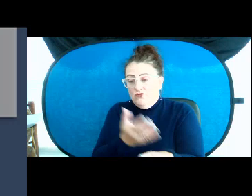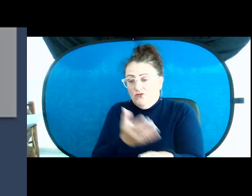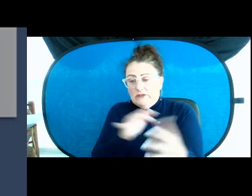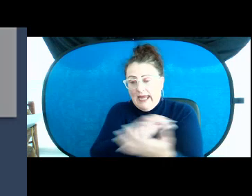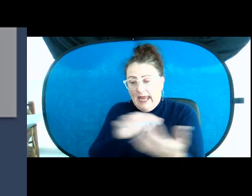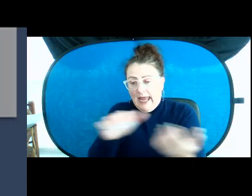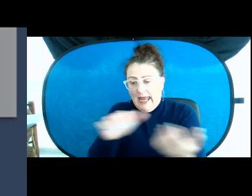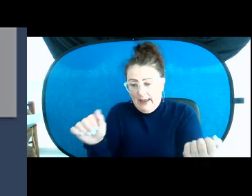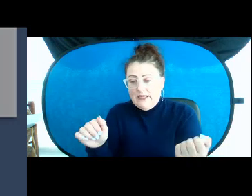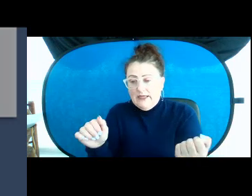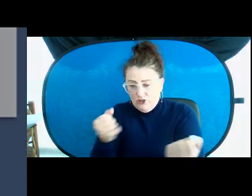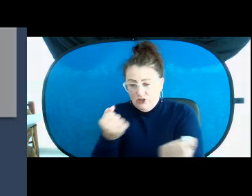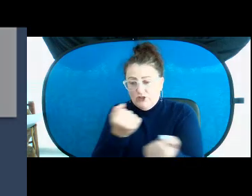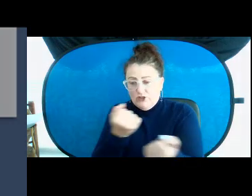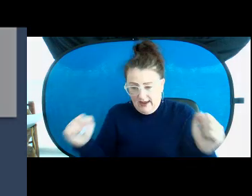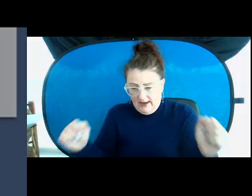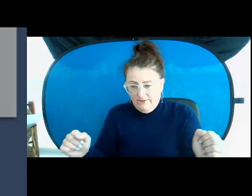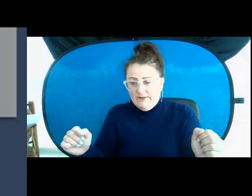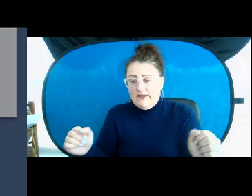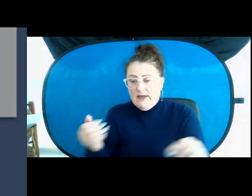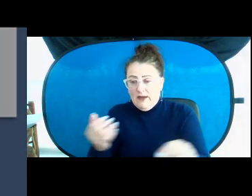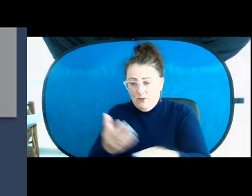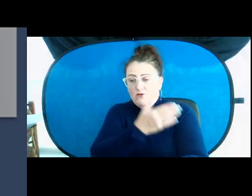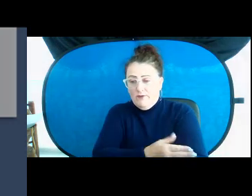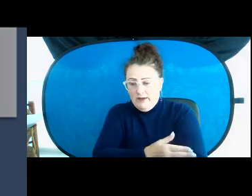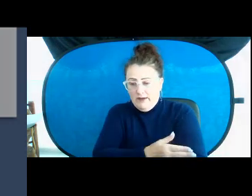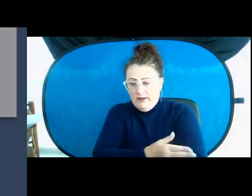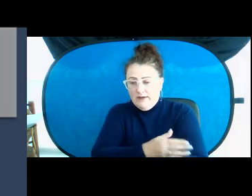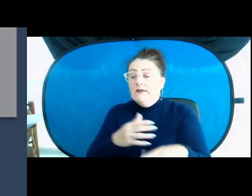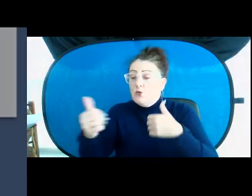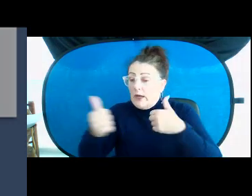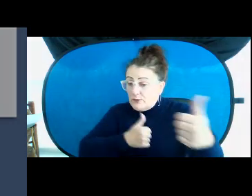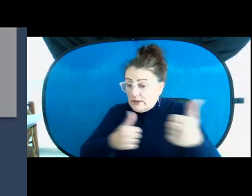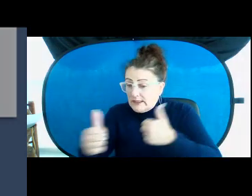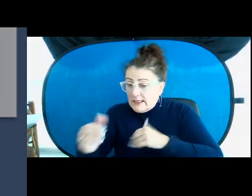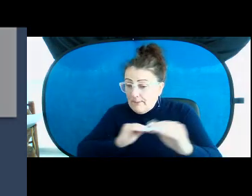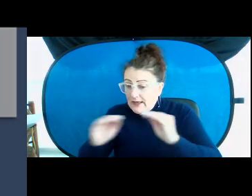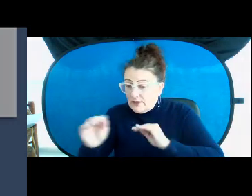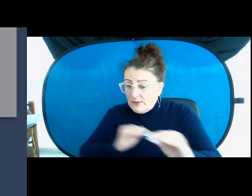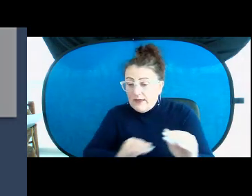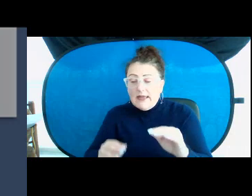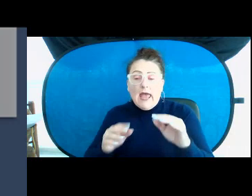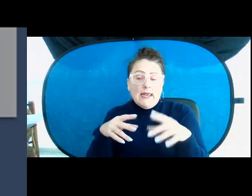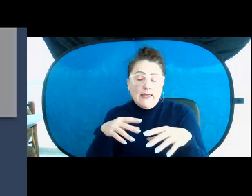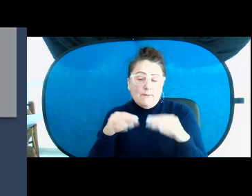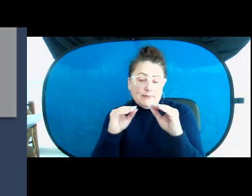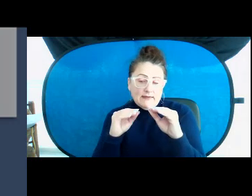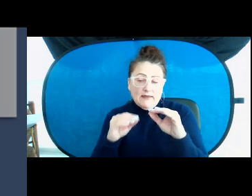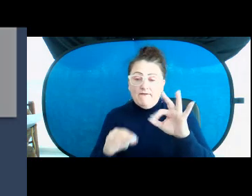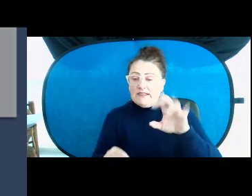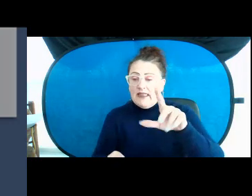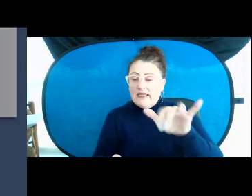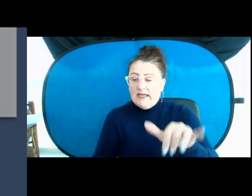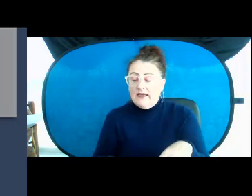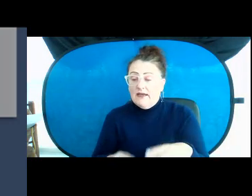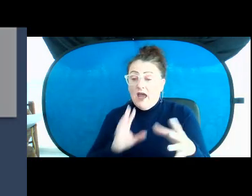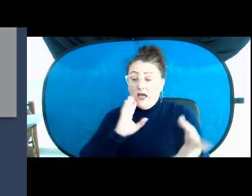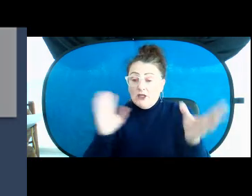safety improvements, transportation management systems, and a maintenance facility. These allocations